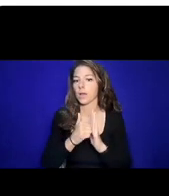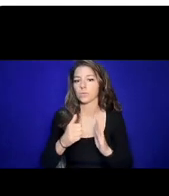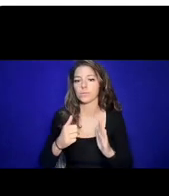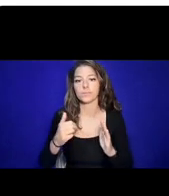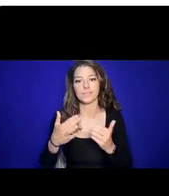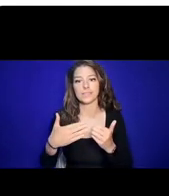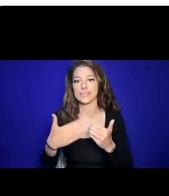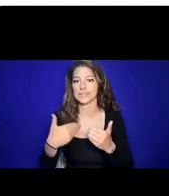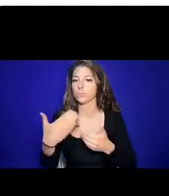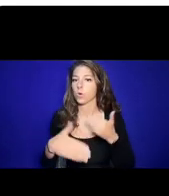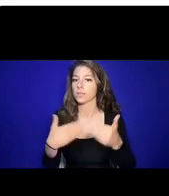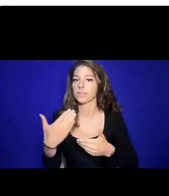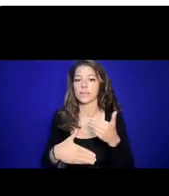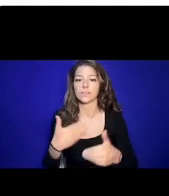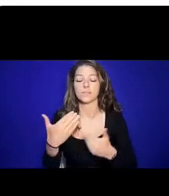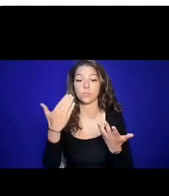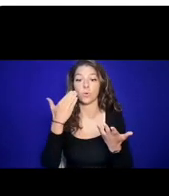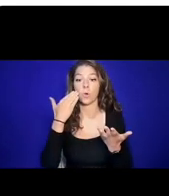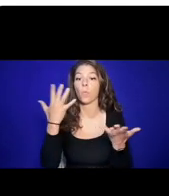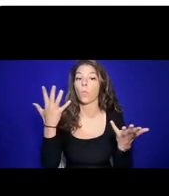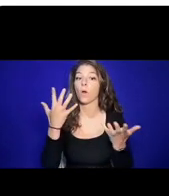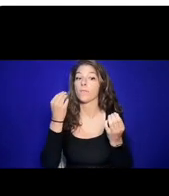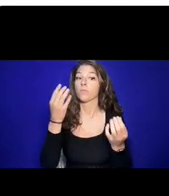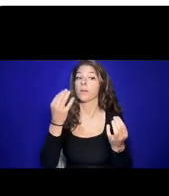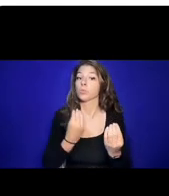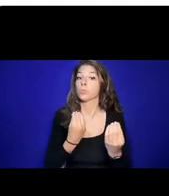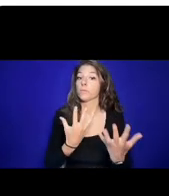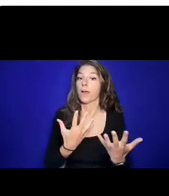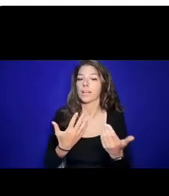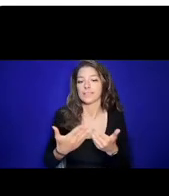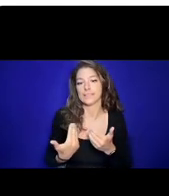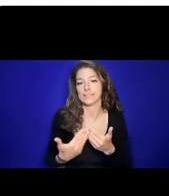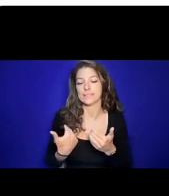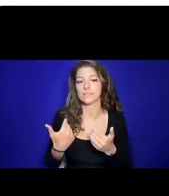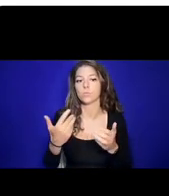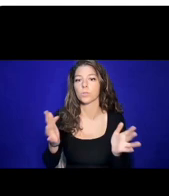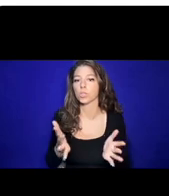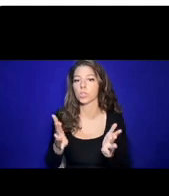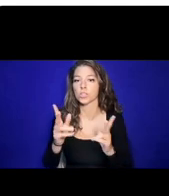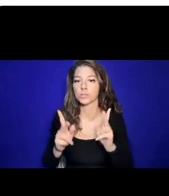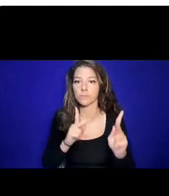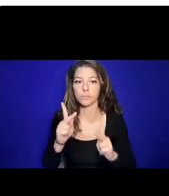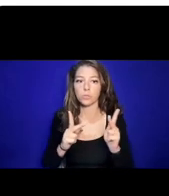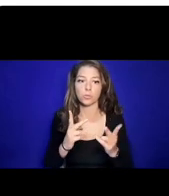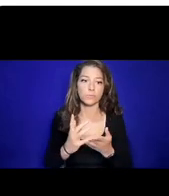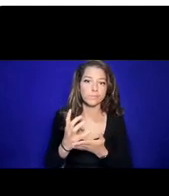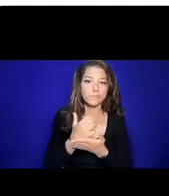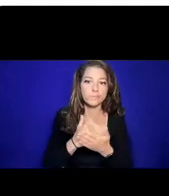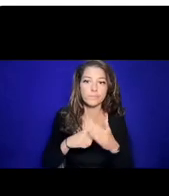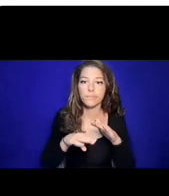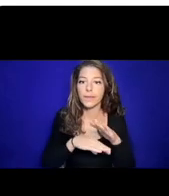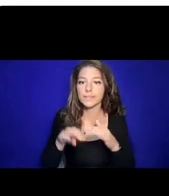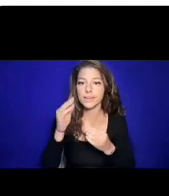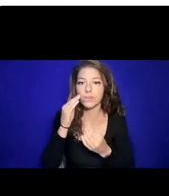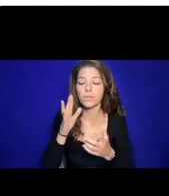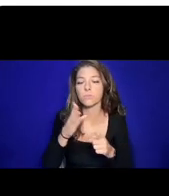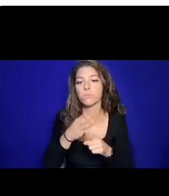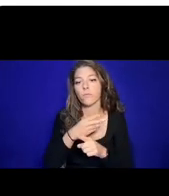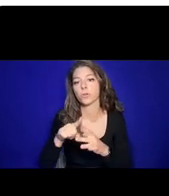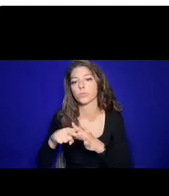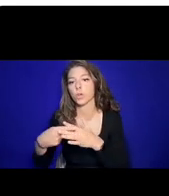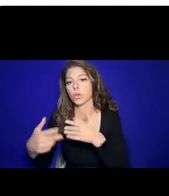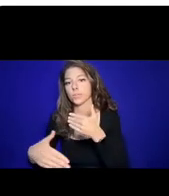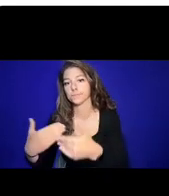easy process once you know what information you need to provide. So that's why we encourage people to gather the basic information before they